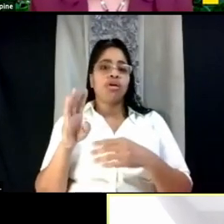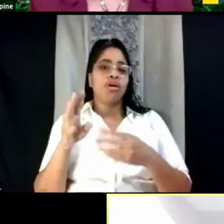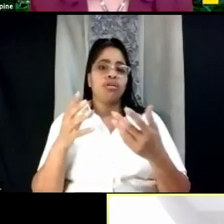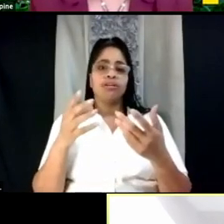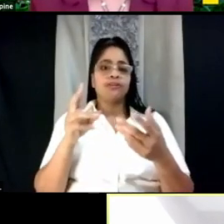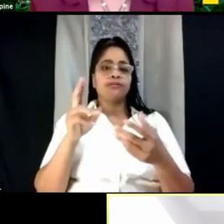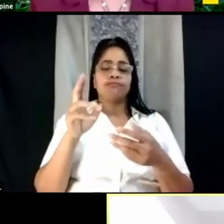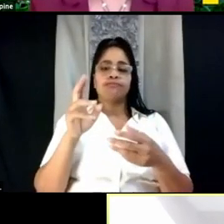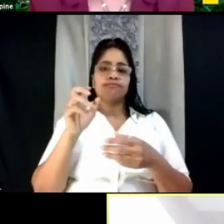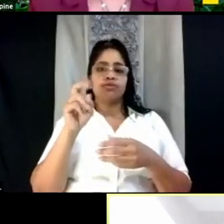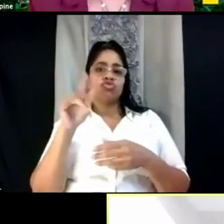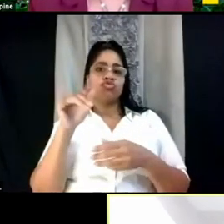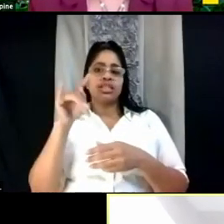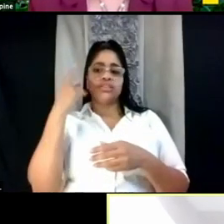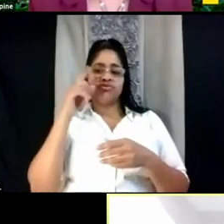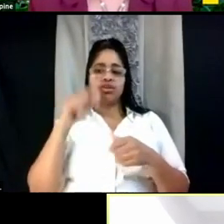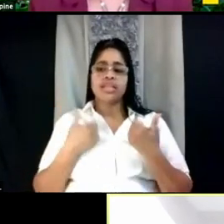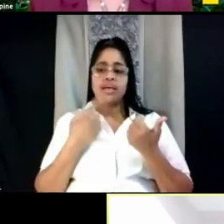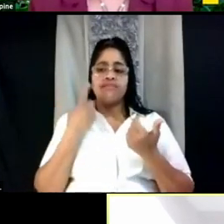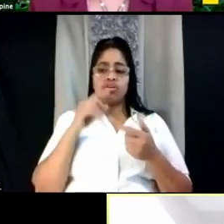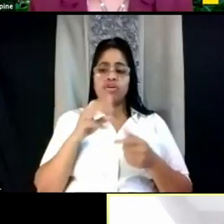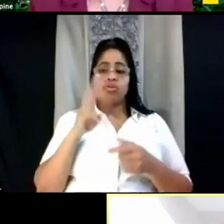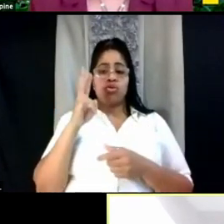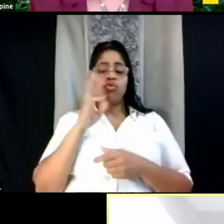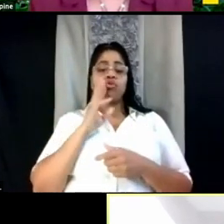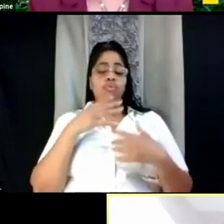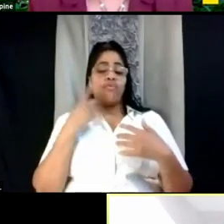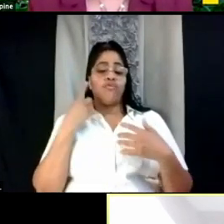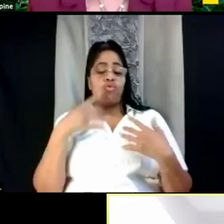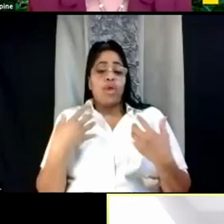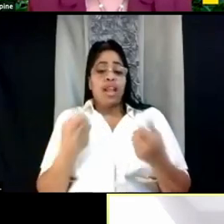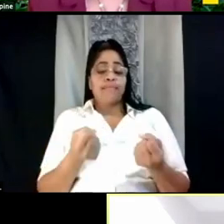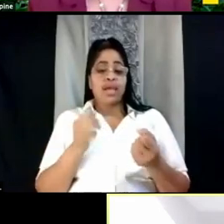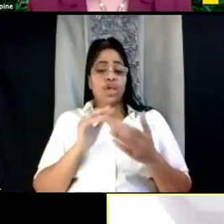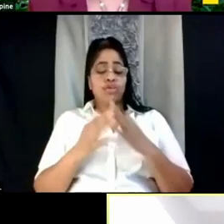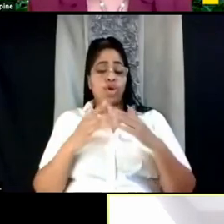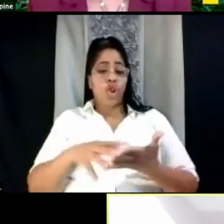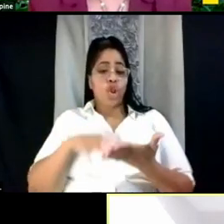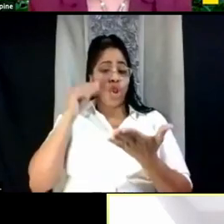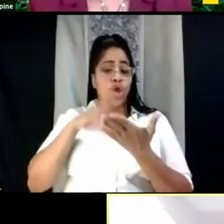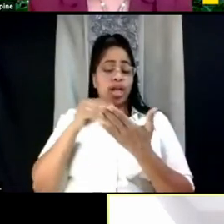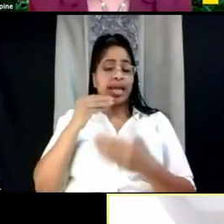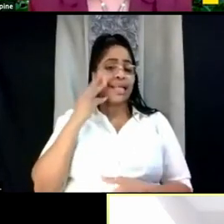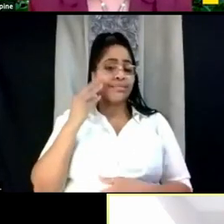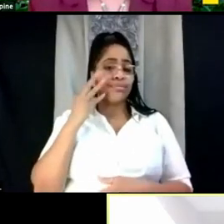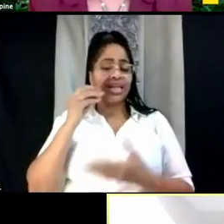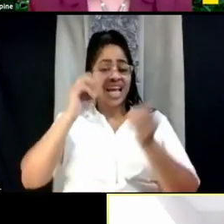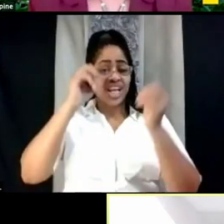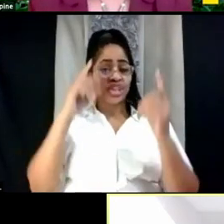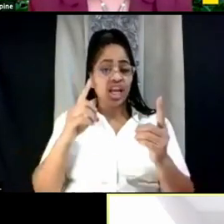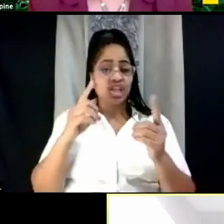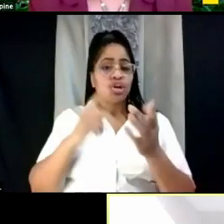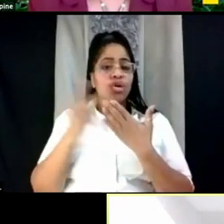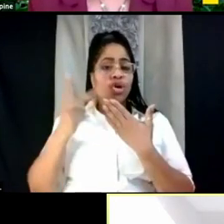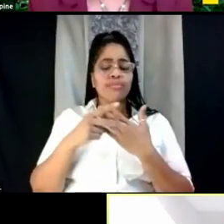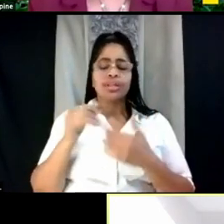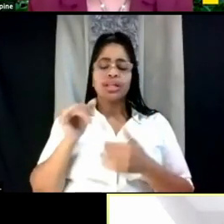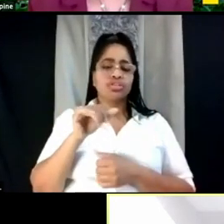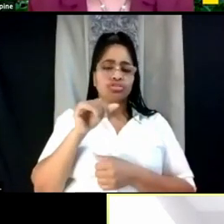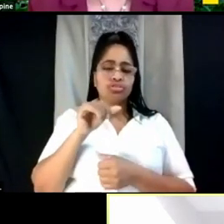well-being, community development and learning experiences, educational programming such as social justice,